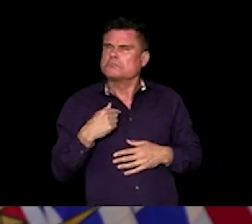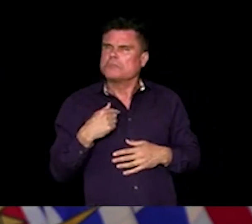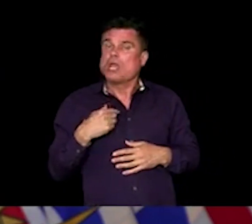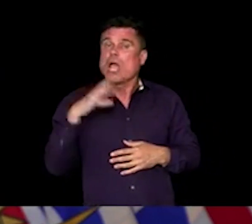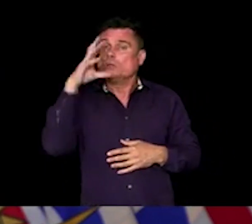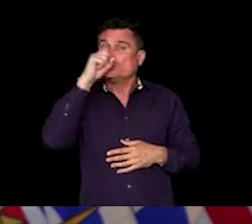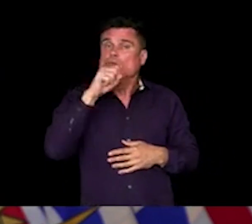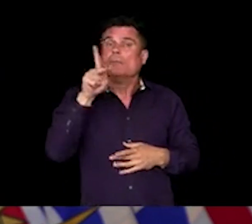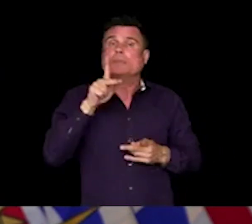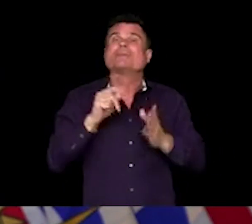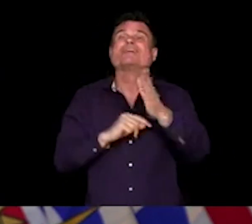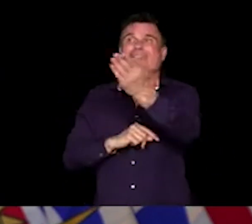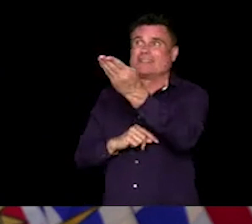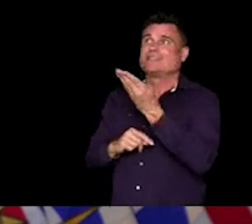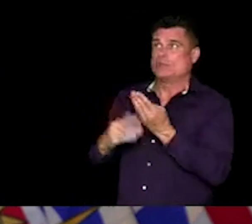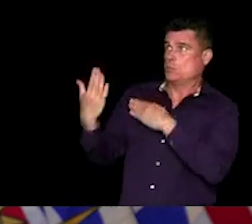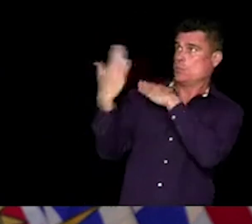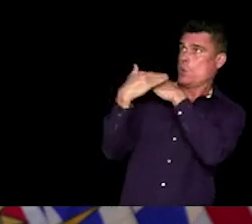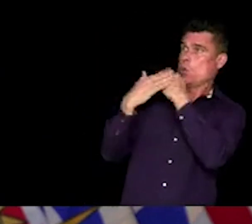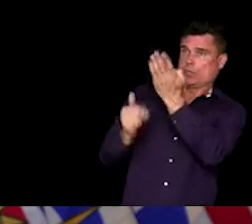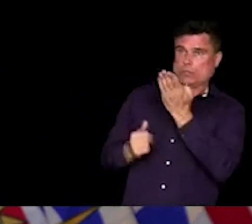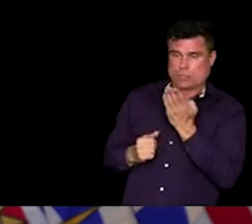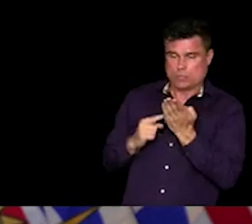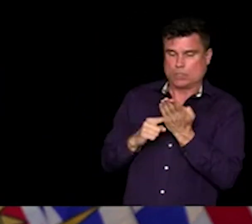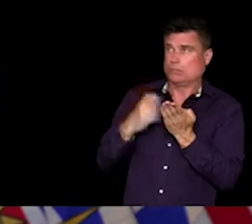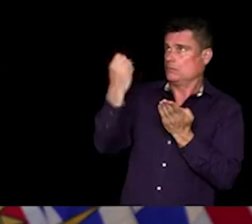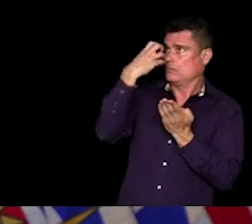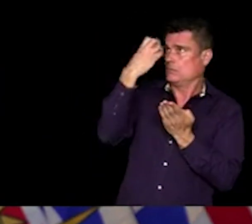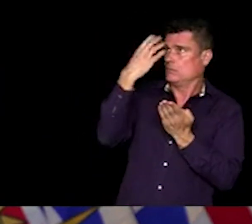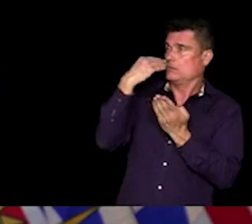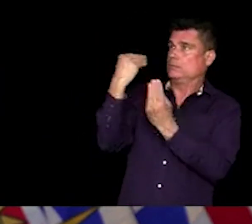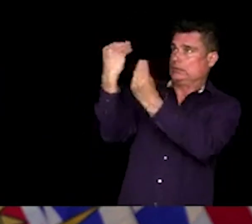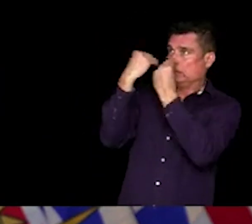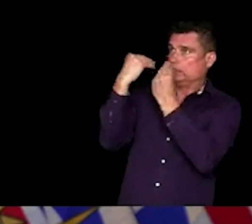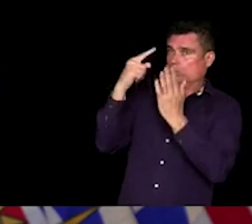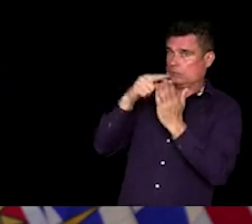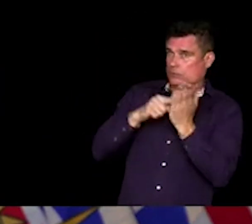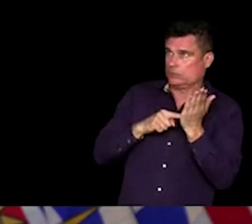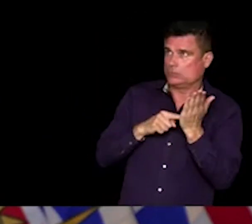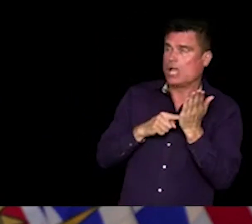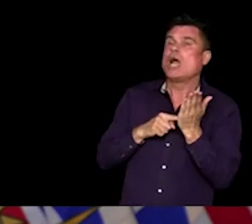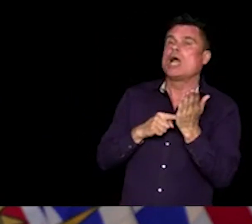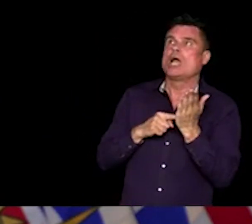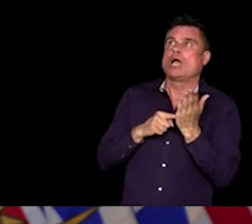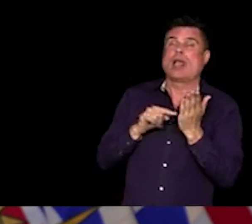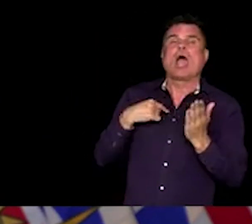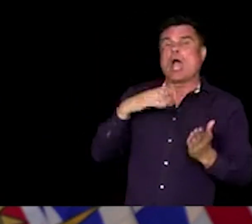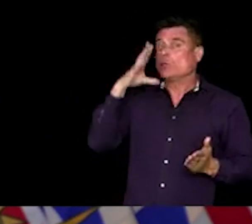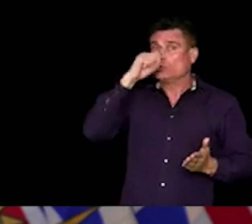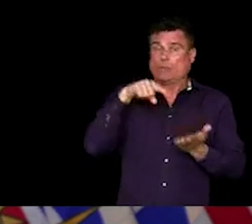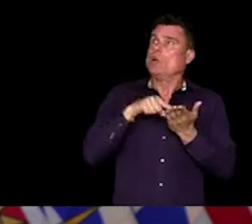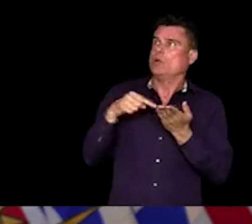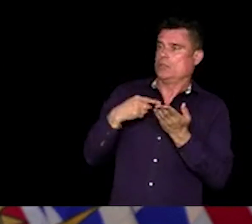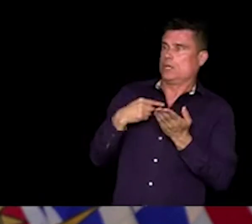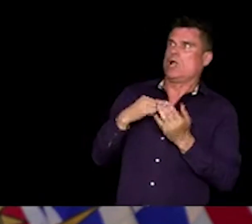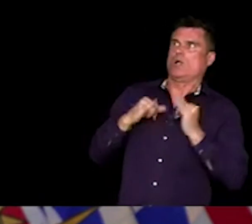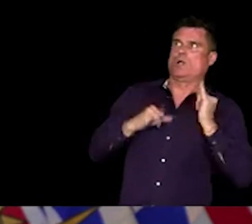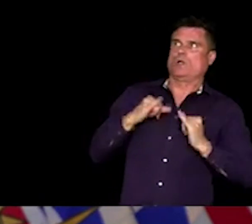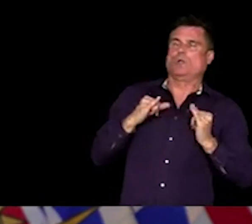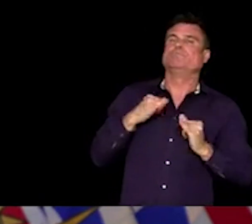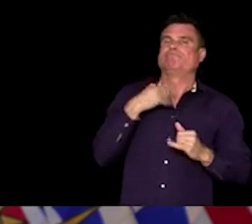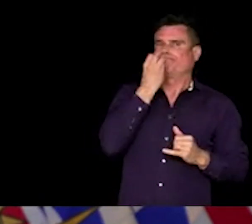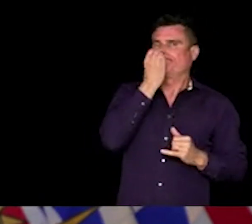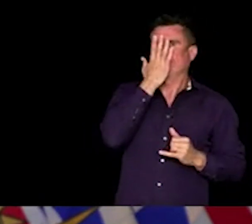can only tell you again, we all need to do our bit. Being outside is safer than being inside, but even then we